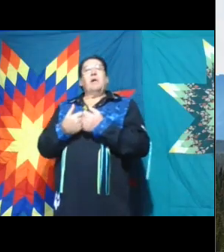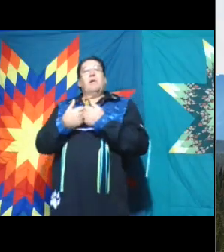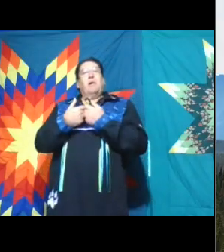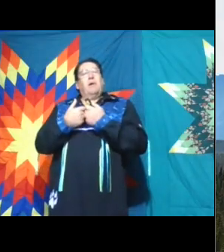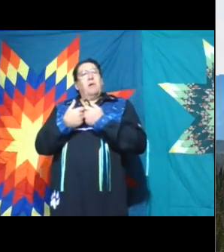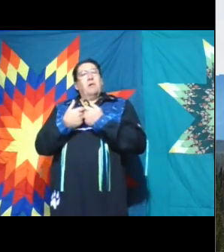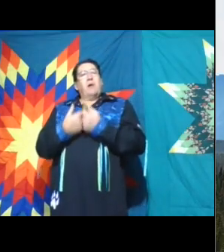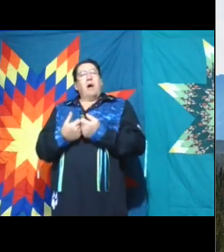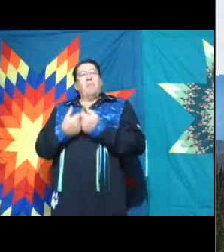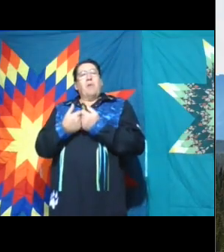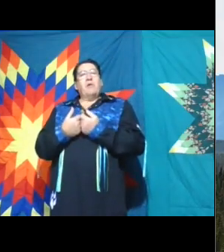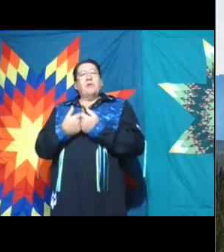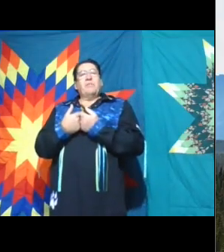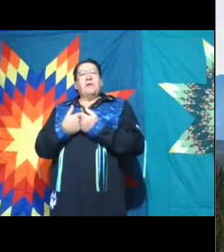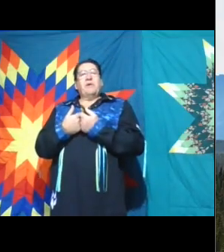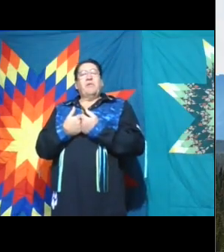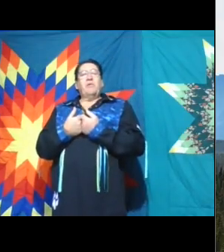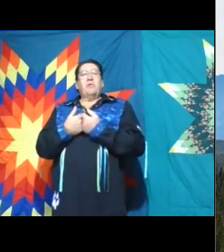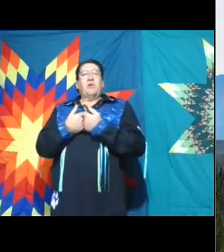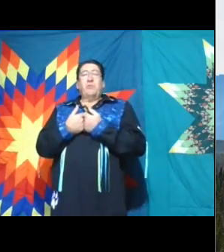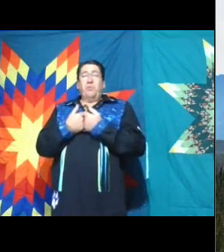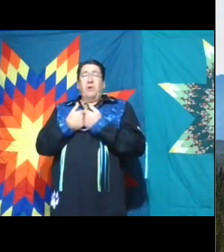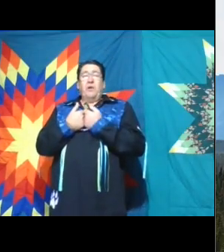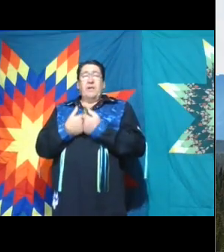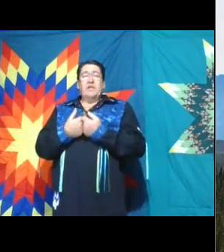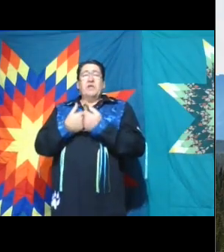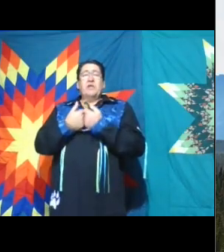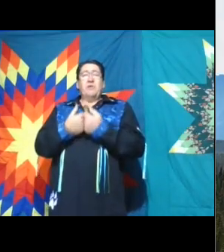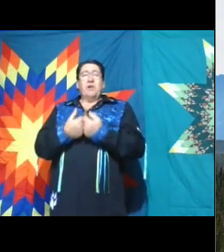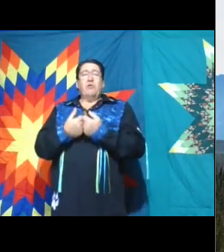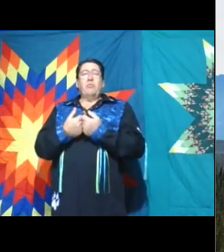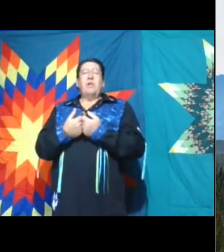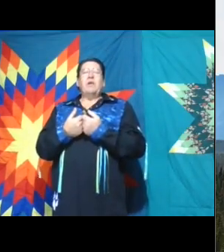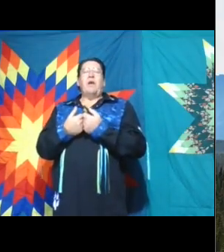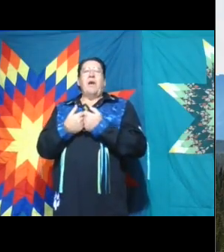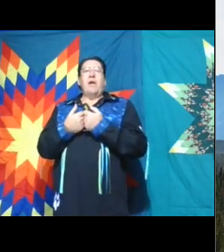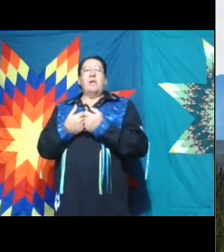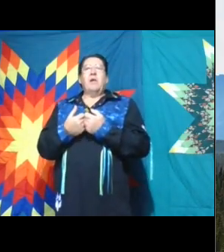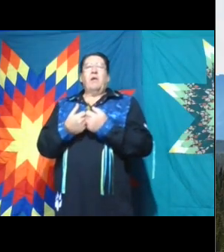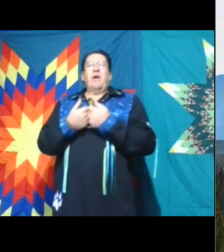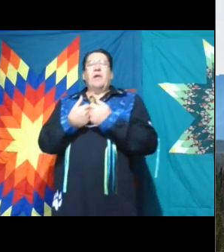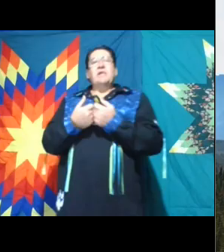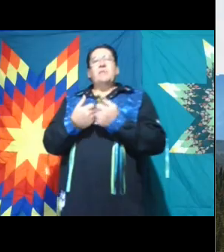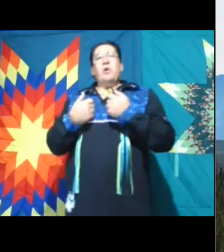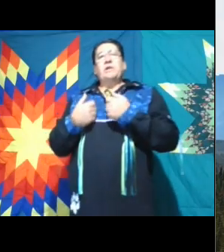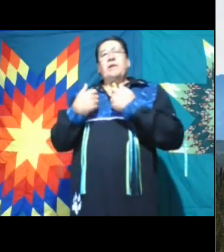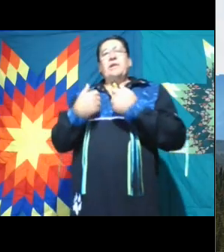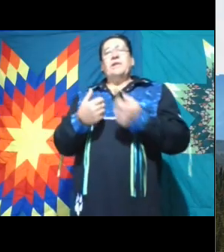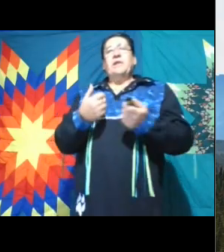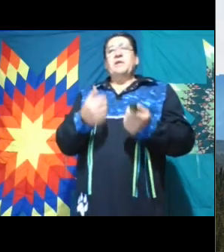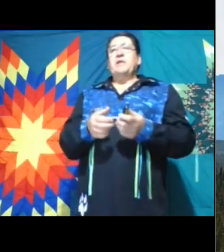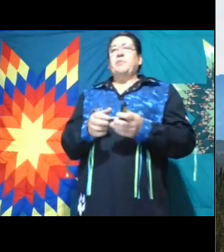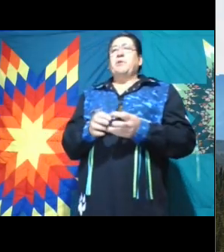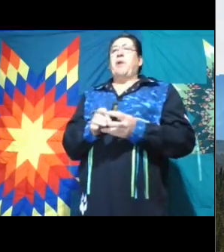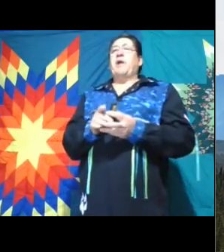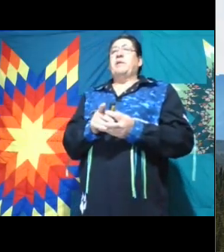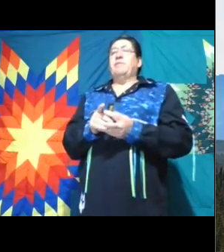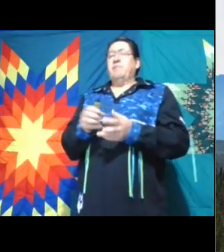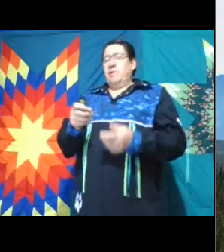the top barriers of to Indigenous recruitment, and it just brings an